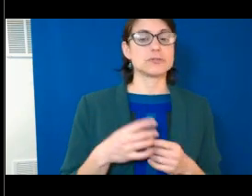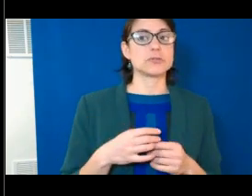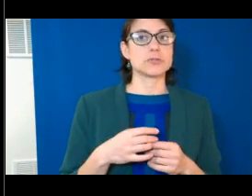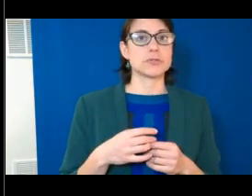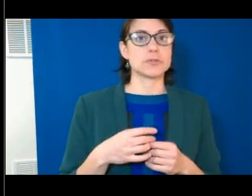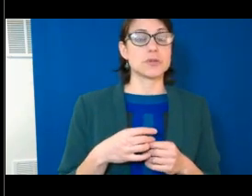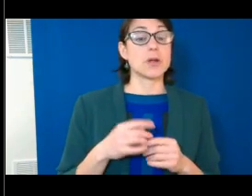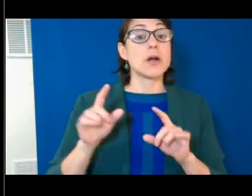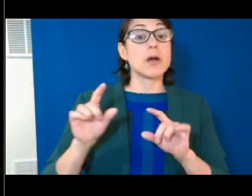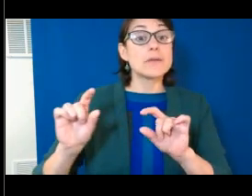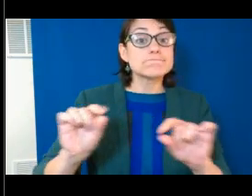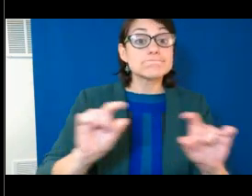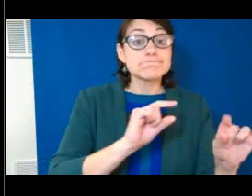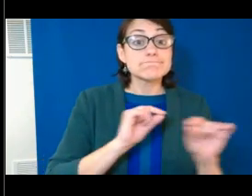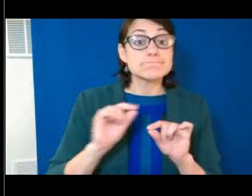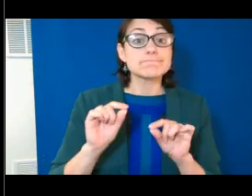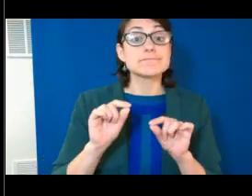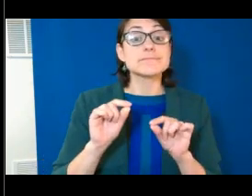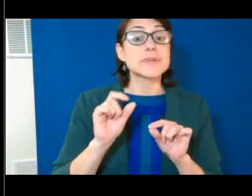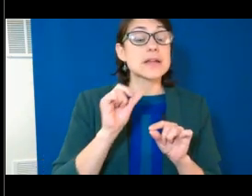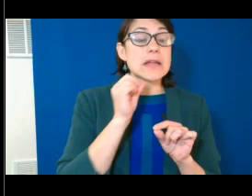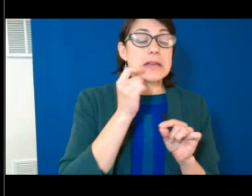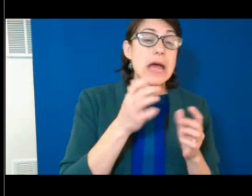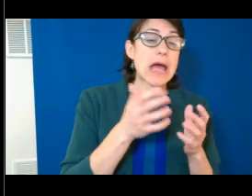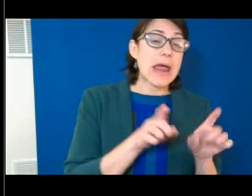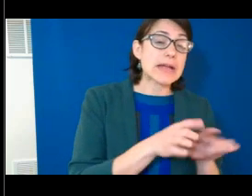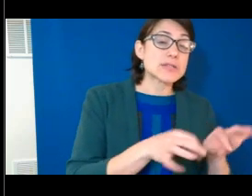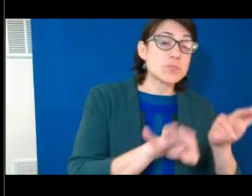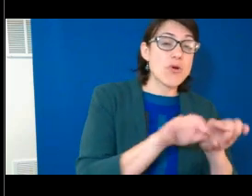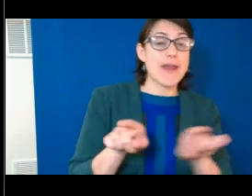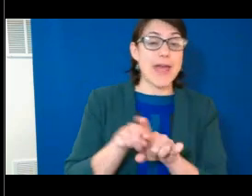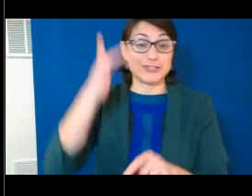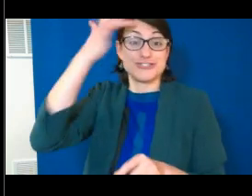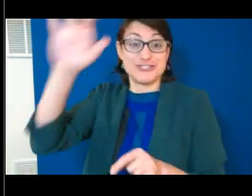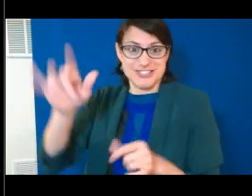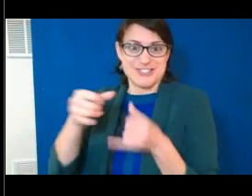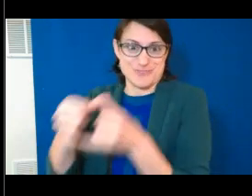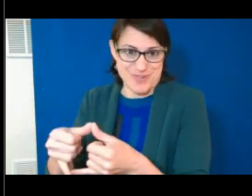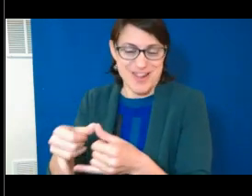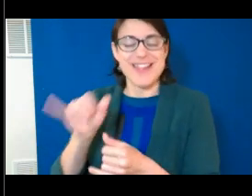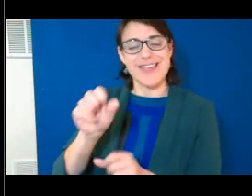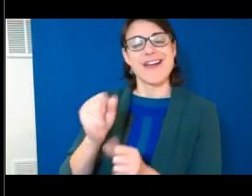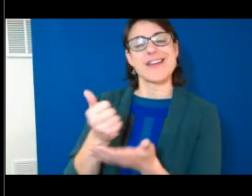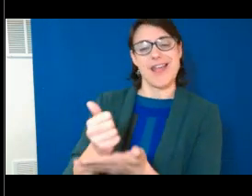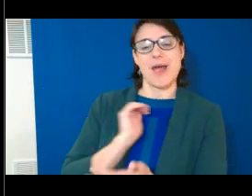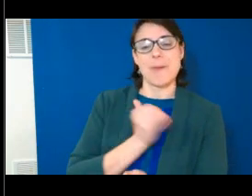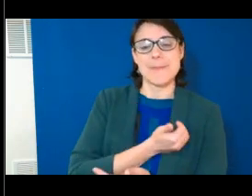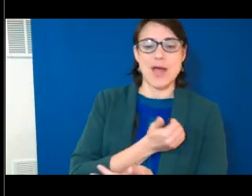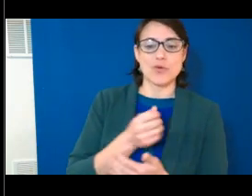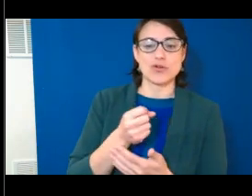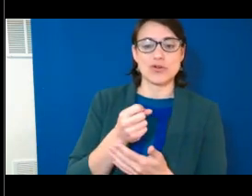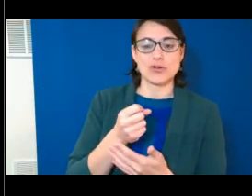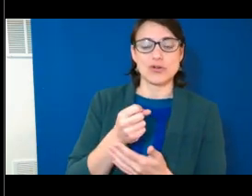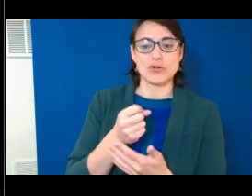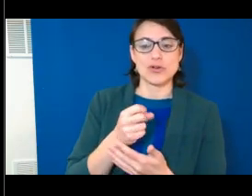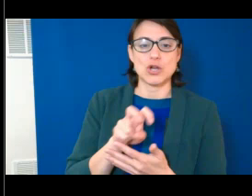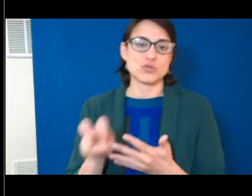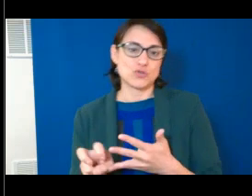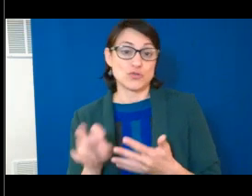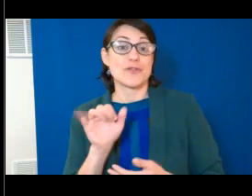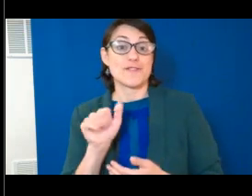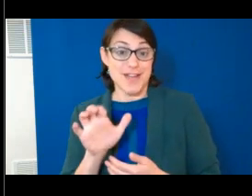as the Genius Prize, and it can really help our junior faculty get promoted is my view. Thank you. I appreciate